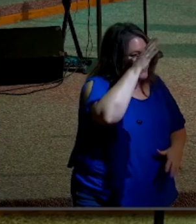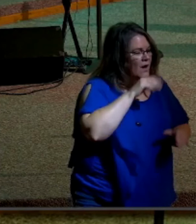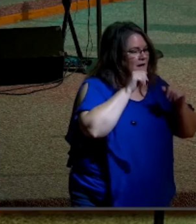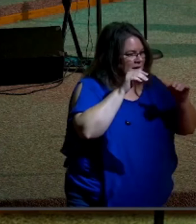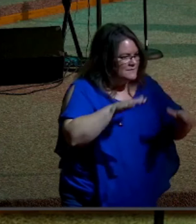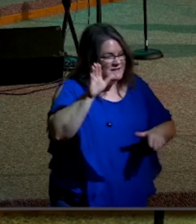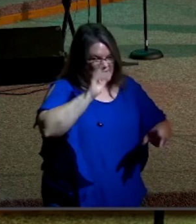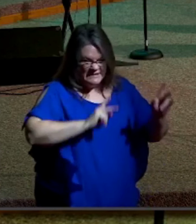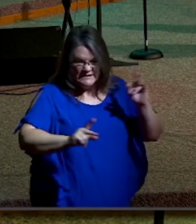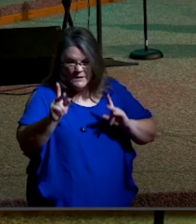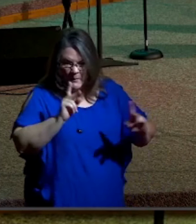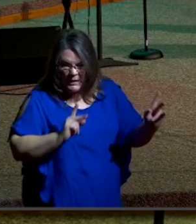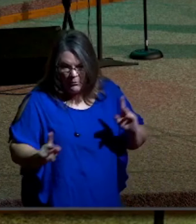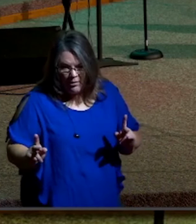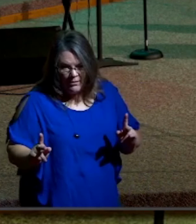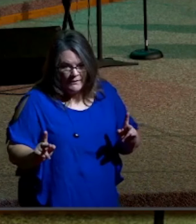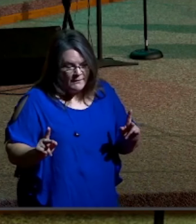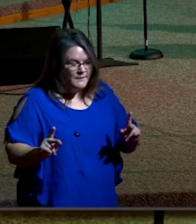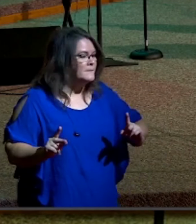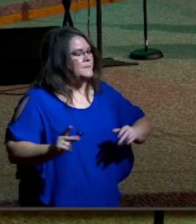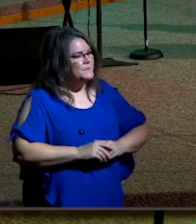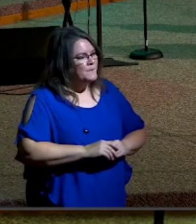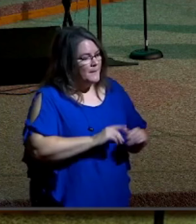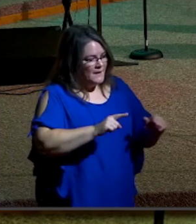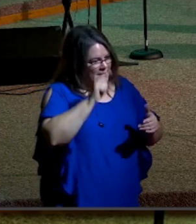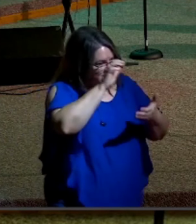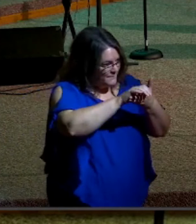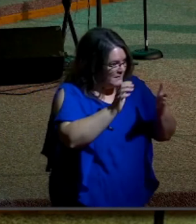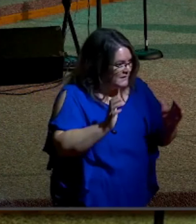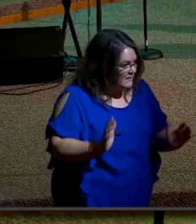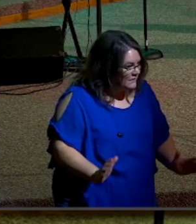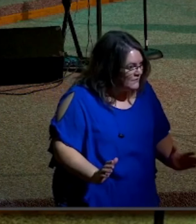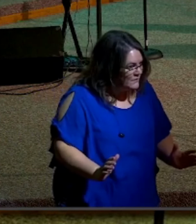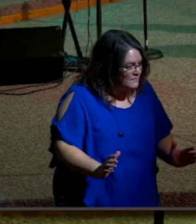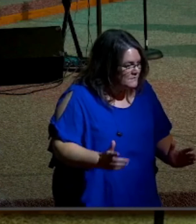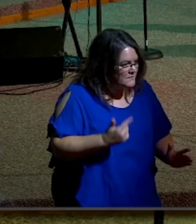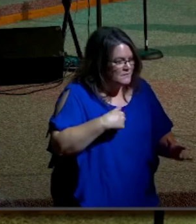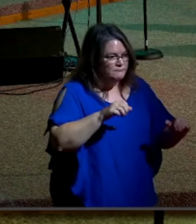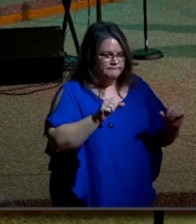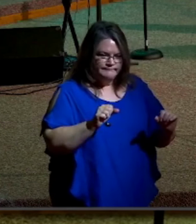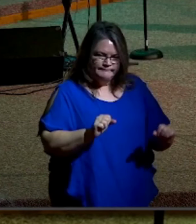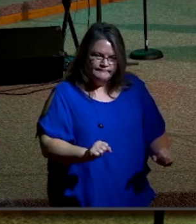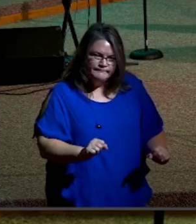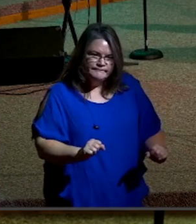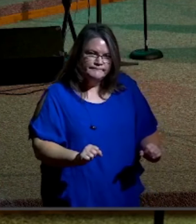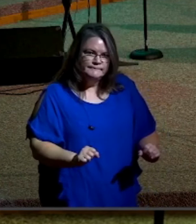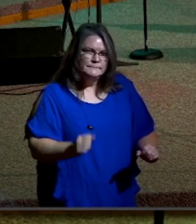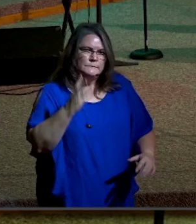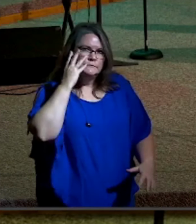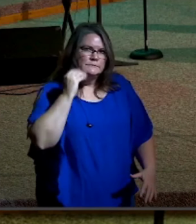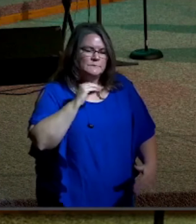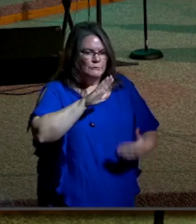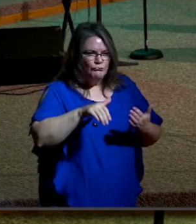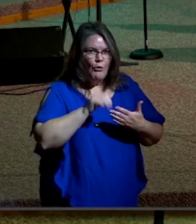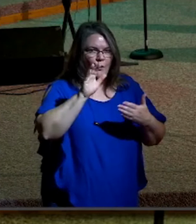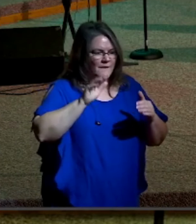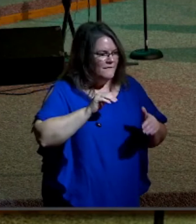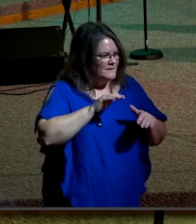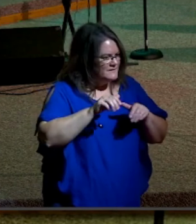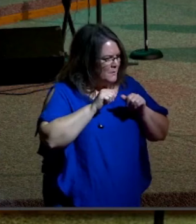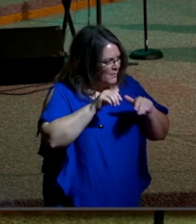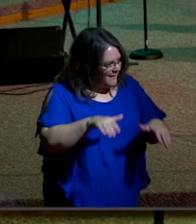people. And as believers, we can walk in all the blessings that God has